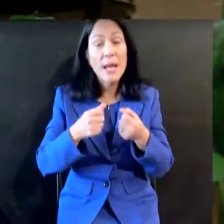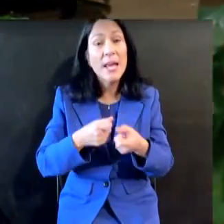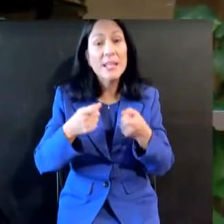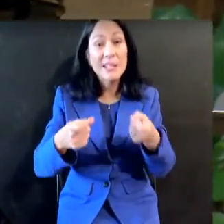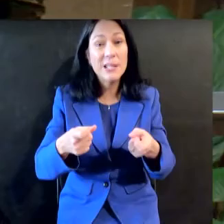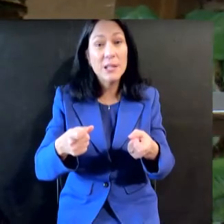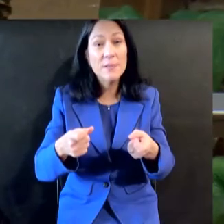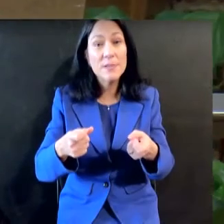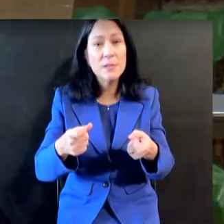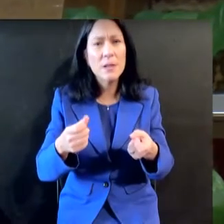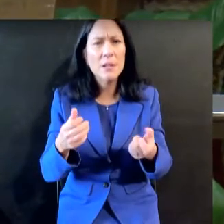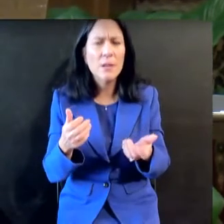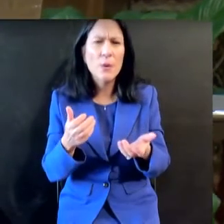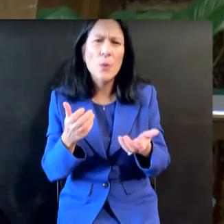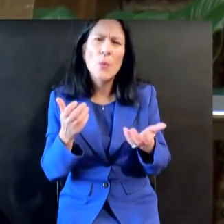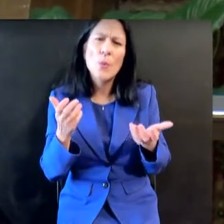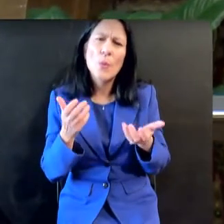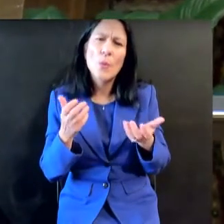what about our heart?